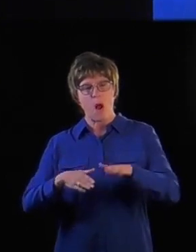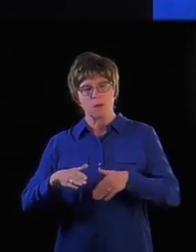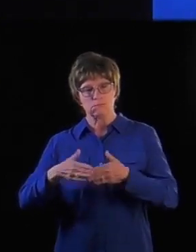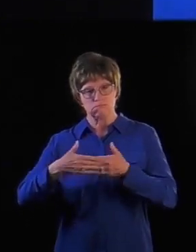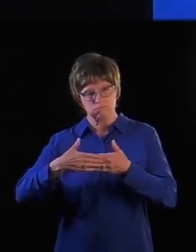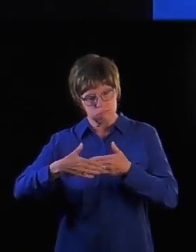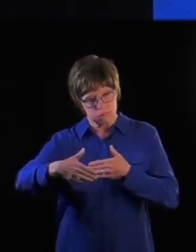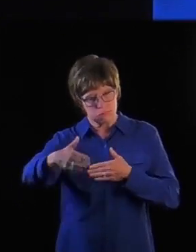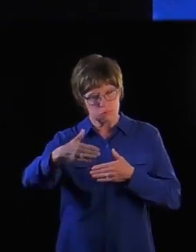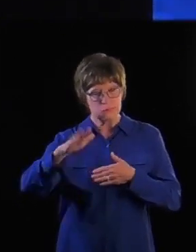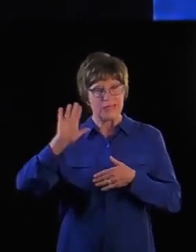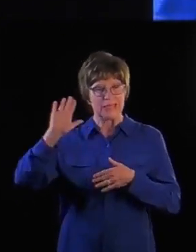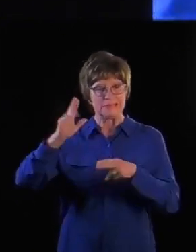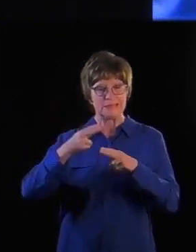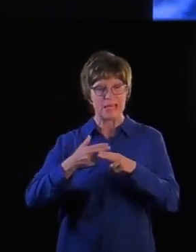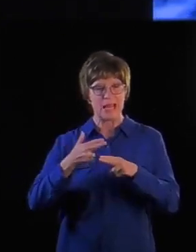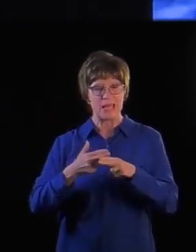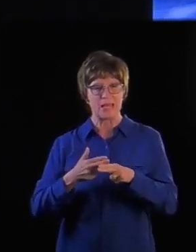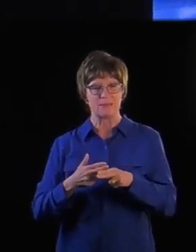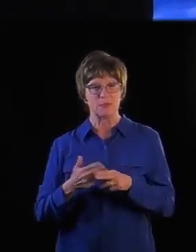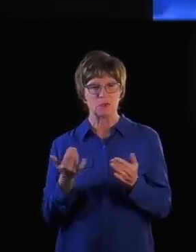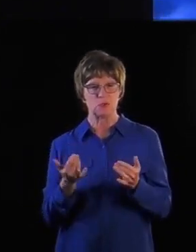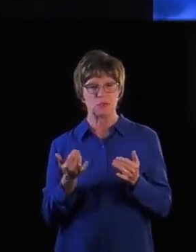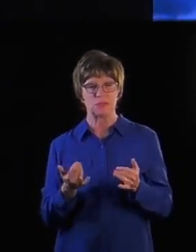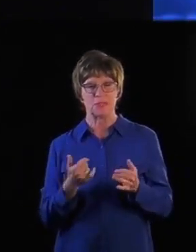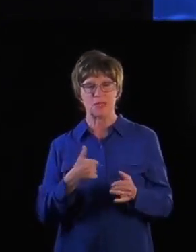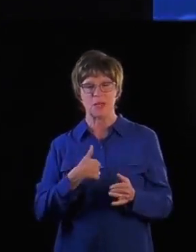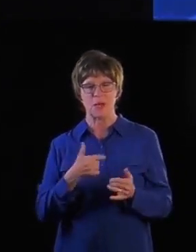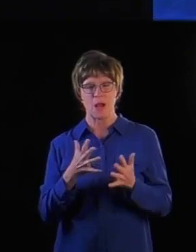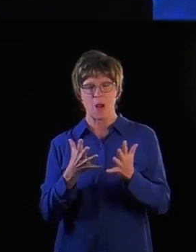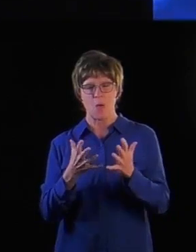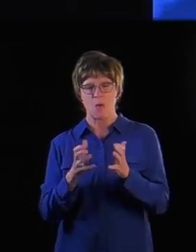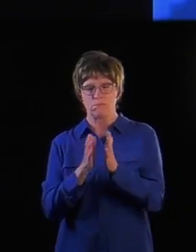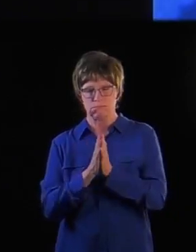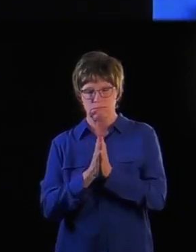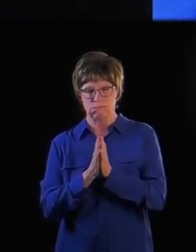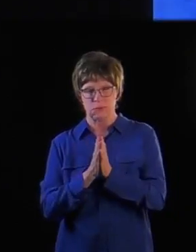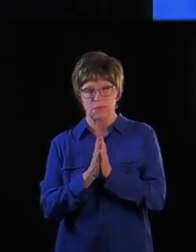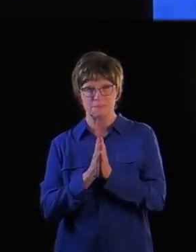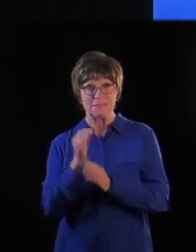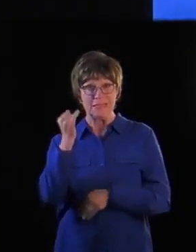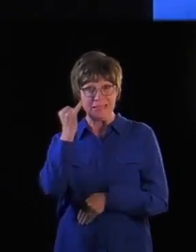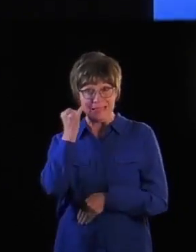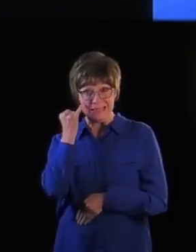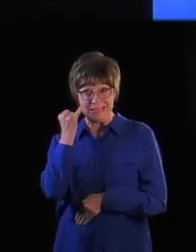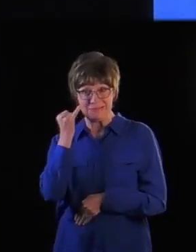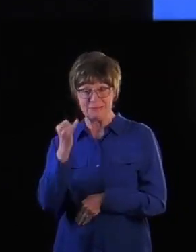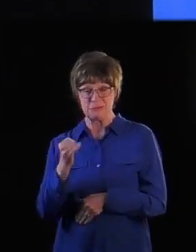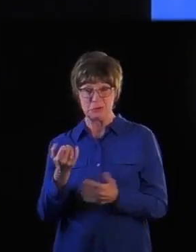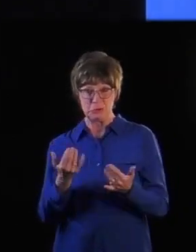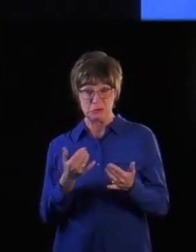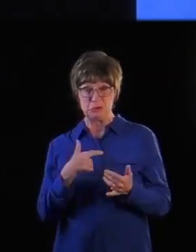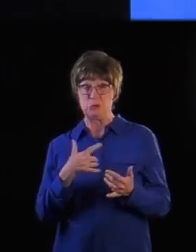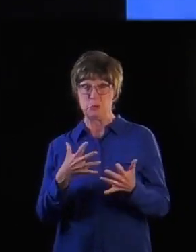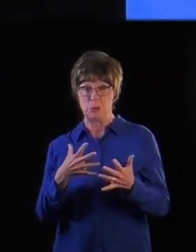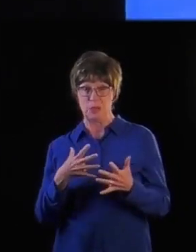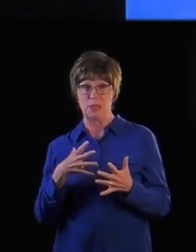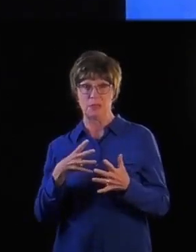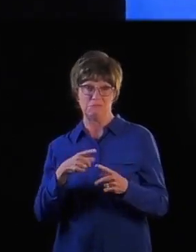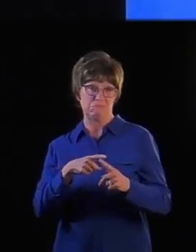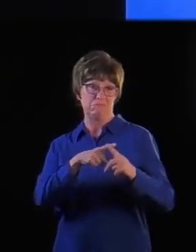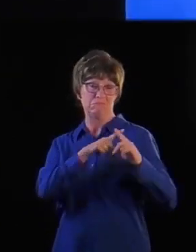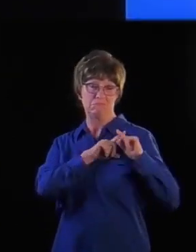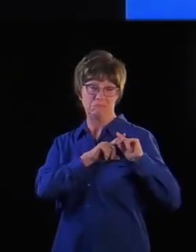name. Today I want to lead us in a prayer. And if today you want to accept Jesus Christ as your Savior and